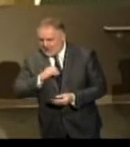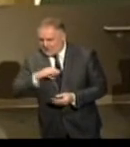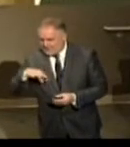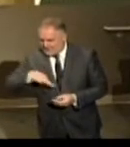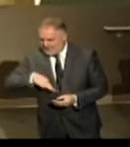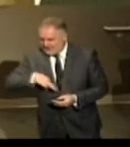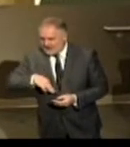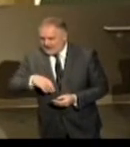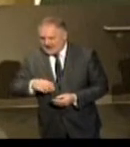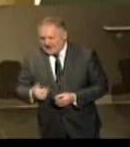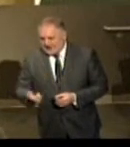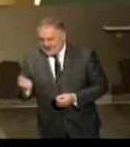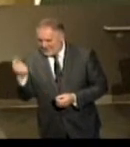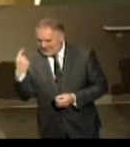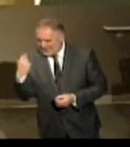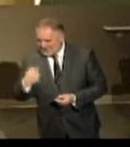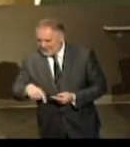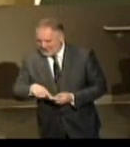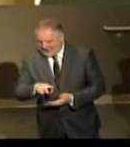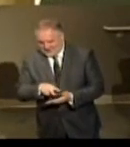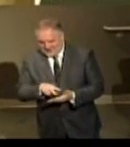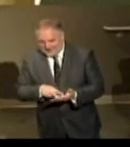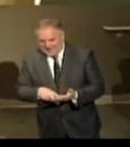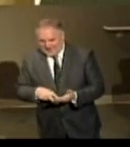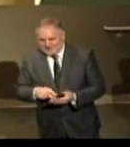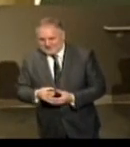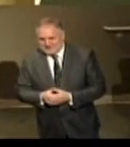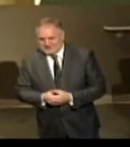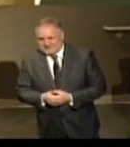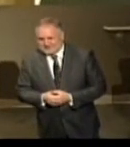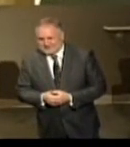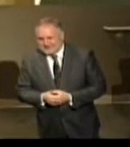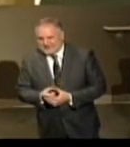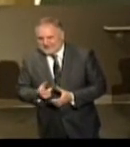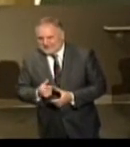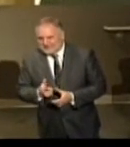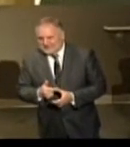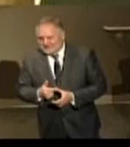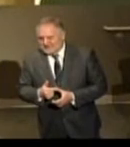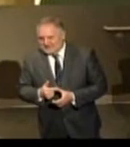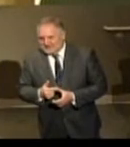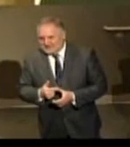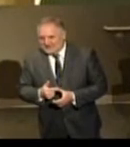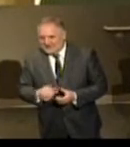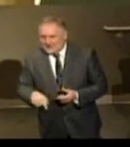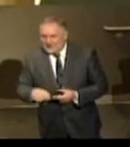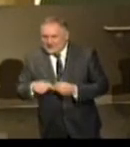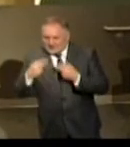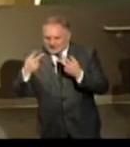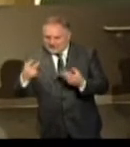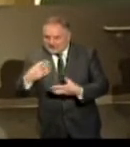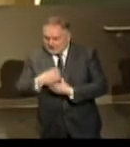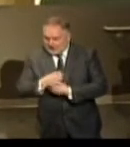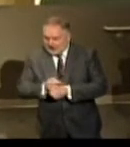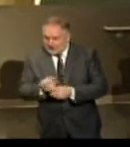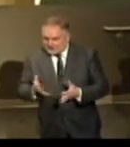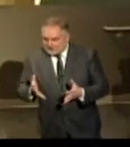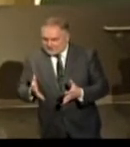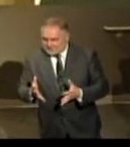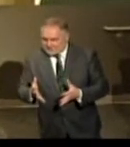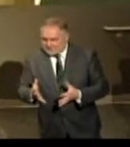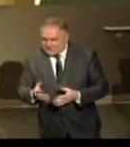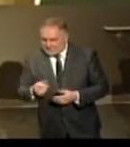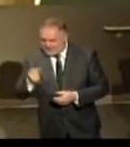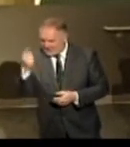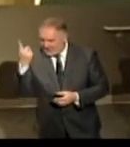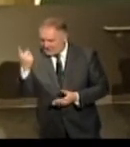And the other day when I was reading, I came across this thought, and I want to share it with you. First of all, when you see creation as it is, you become